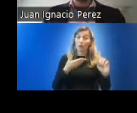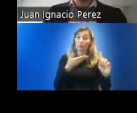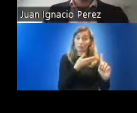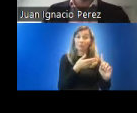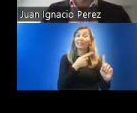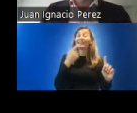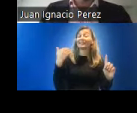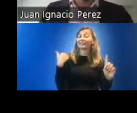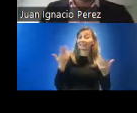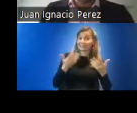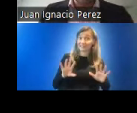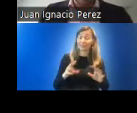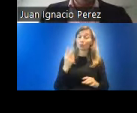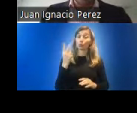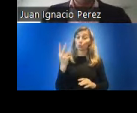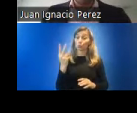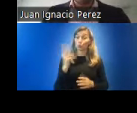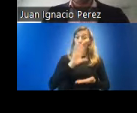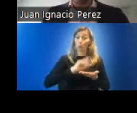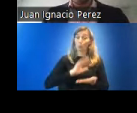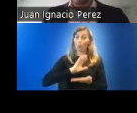adopted two relevant reports for this